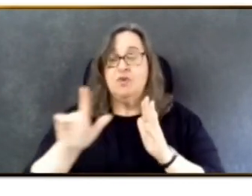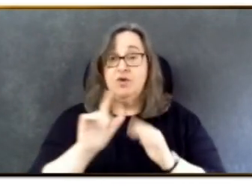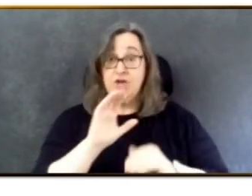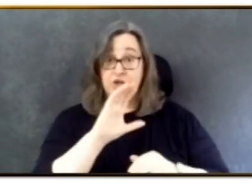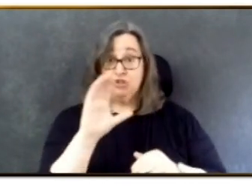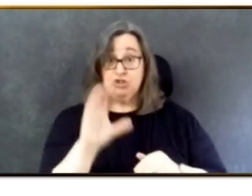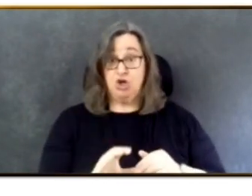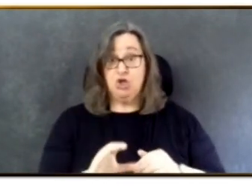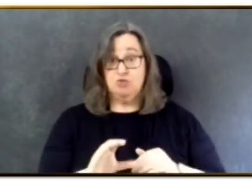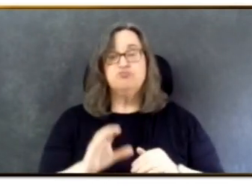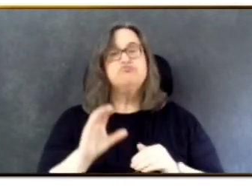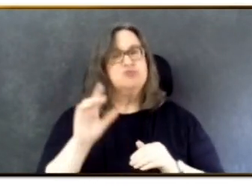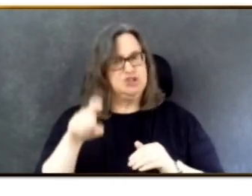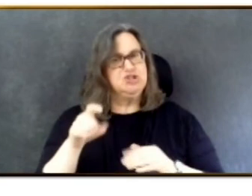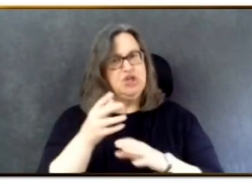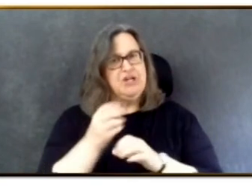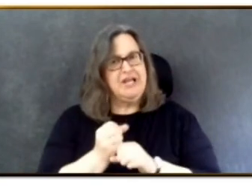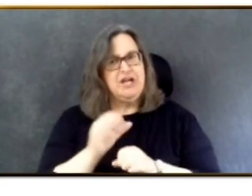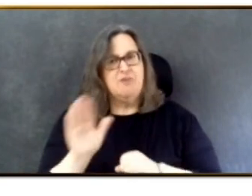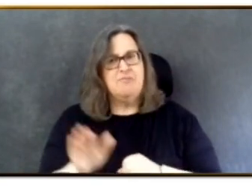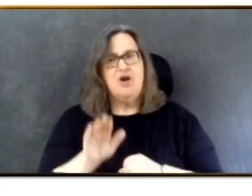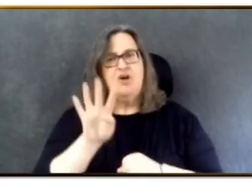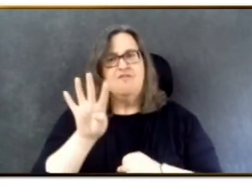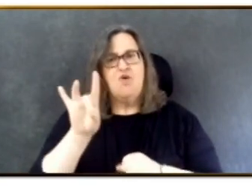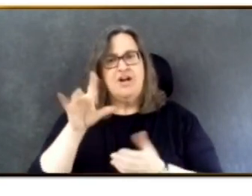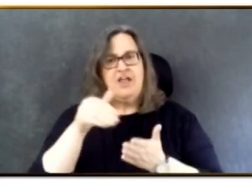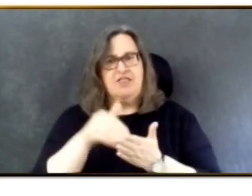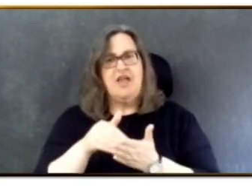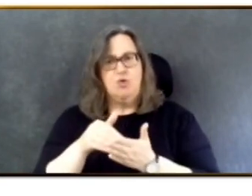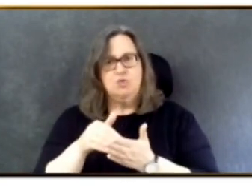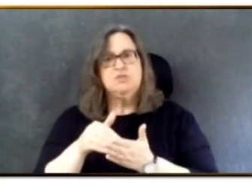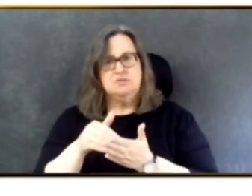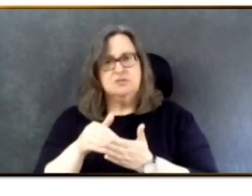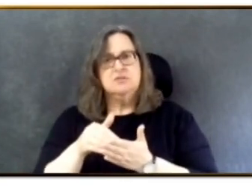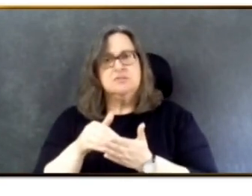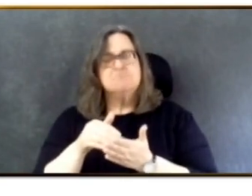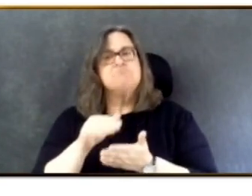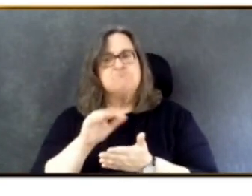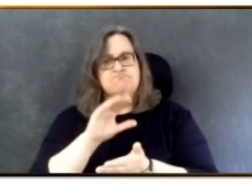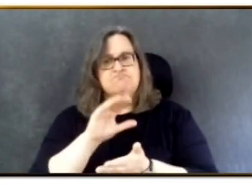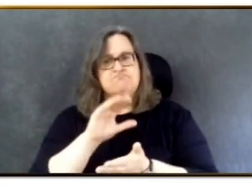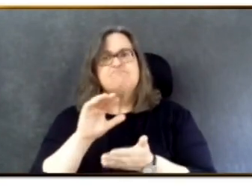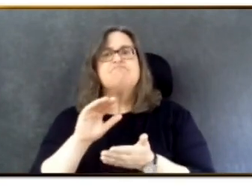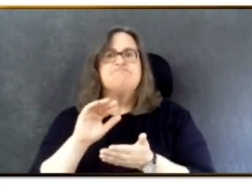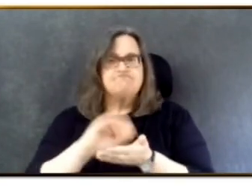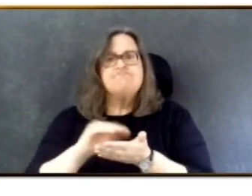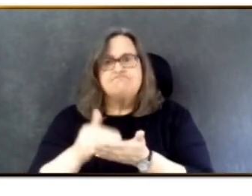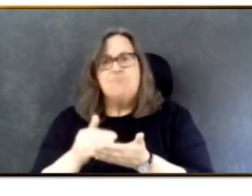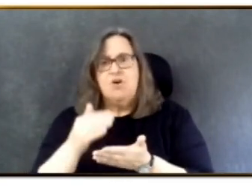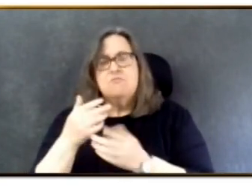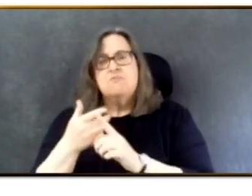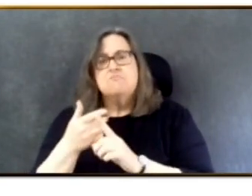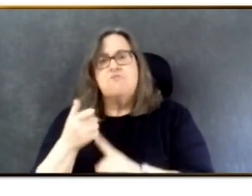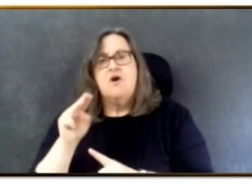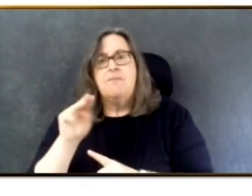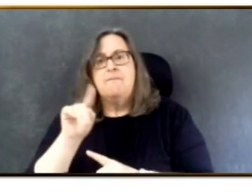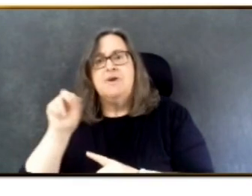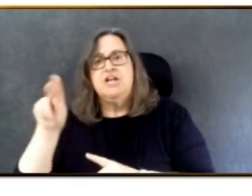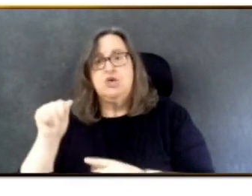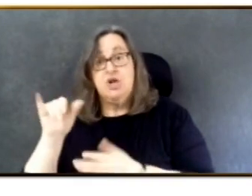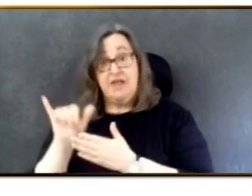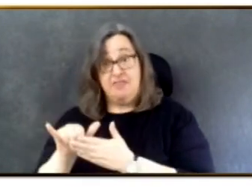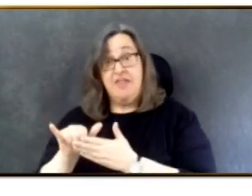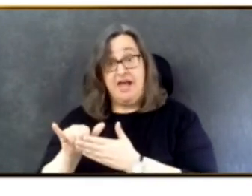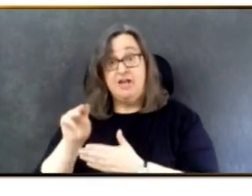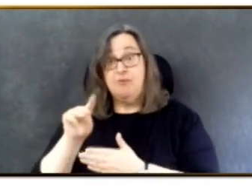Chicago expecting approximately 48,000 doses this week on its own. The Moderna vaccine, of course,